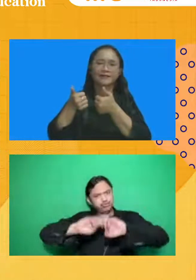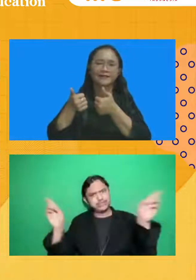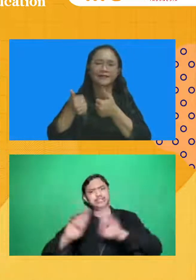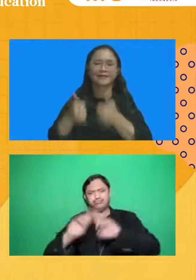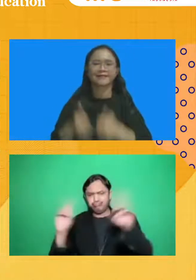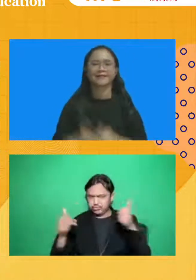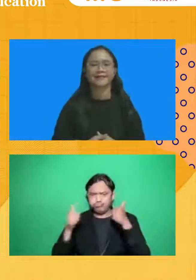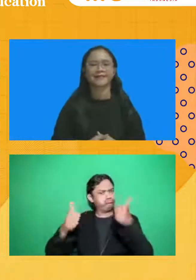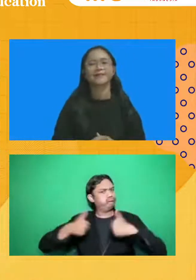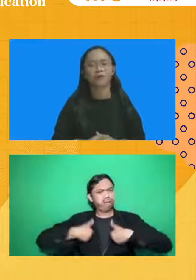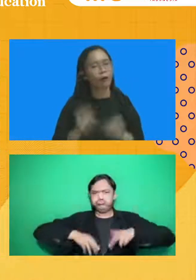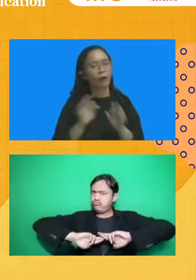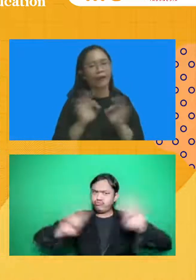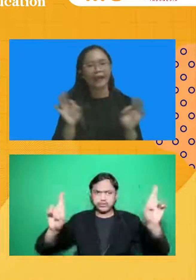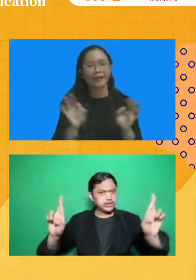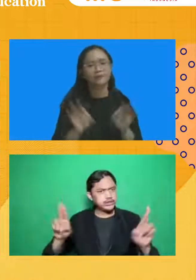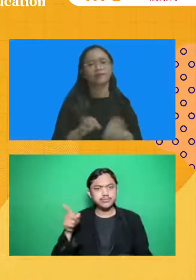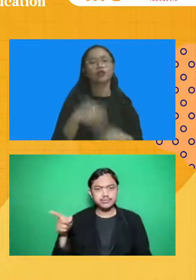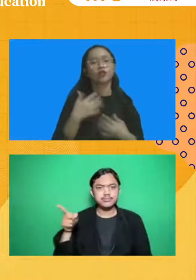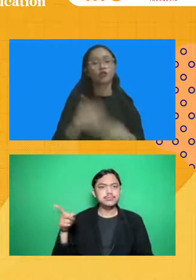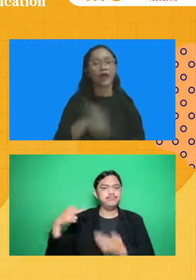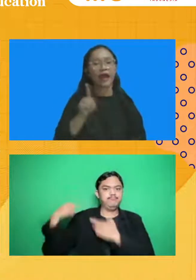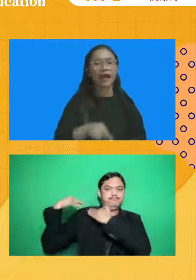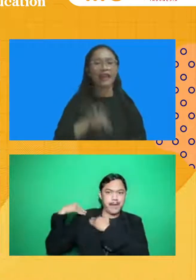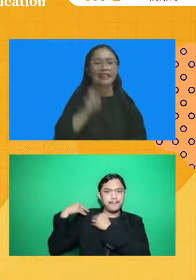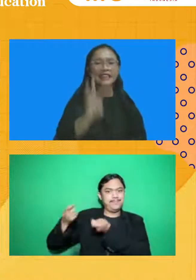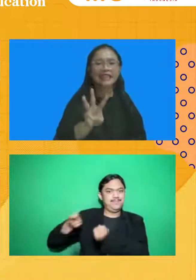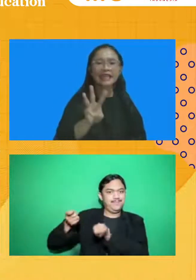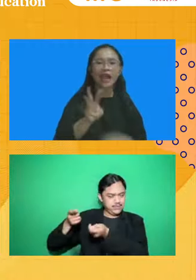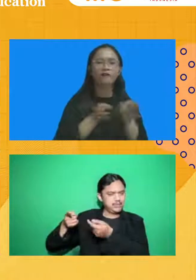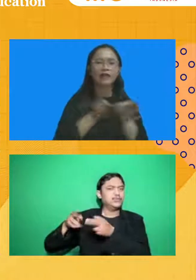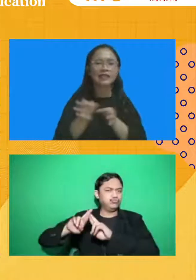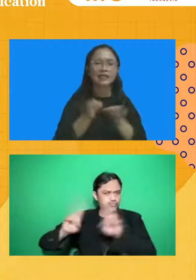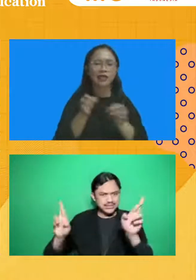see you guys on breakout sessions. Hope you all enjoy.